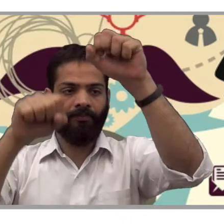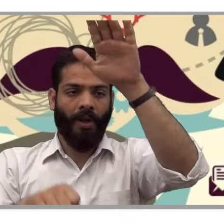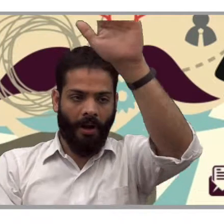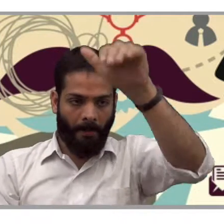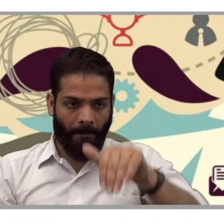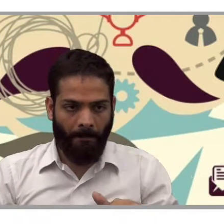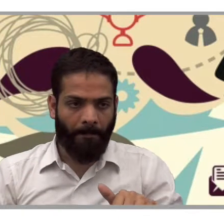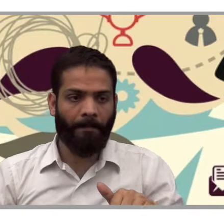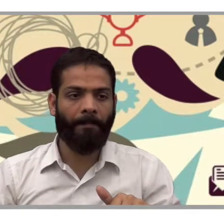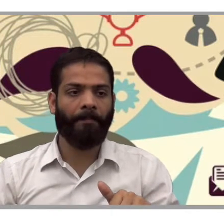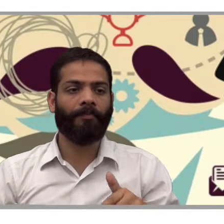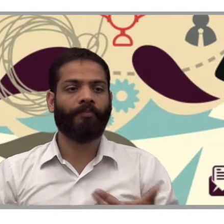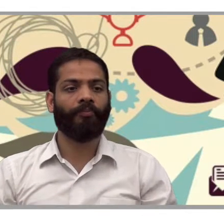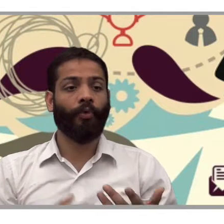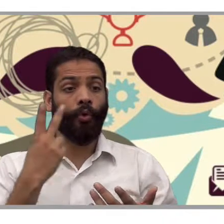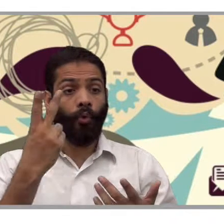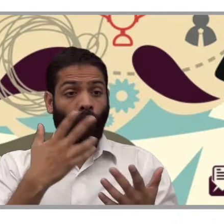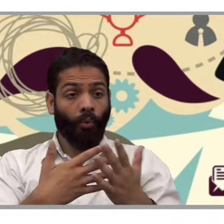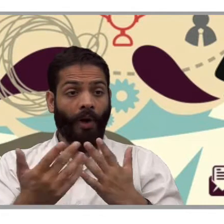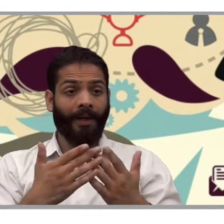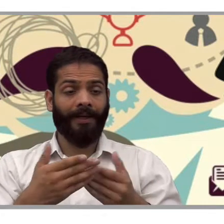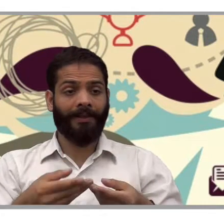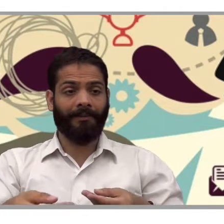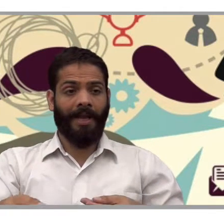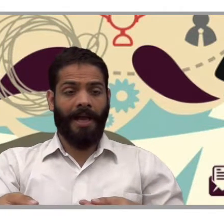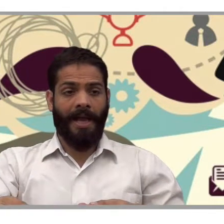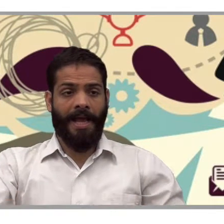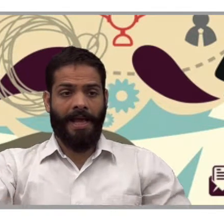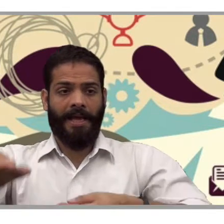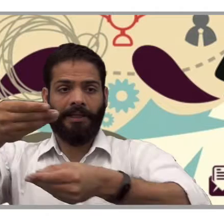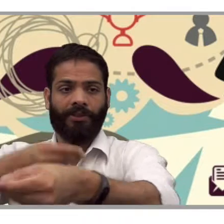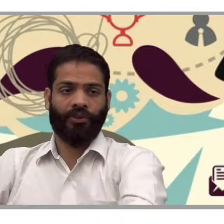So for example, one-handed sign would be climb, come.